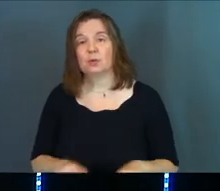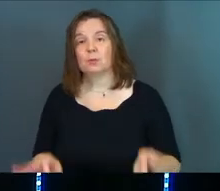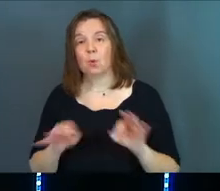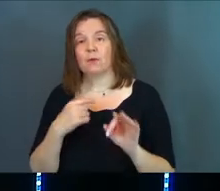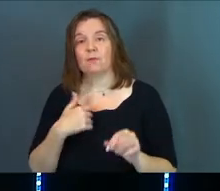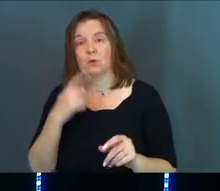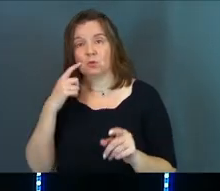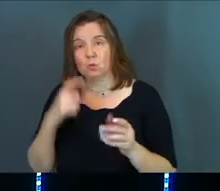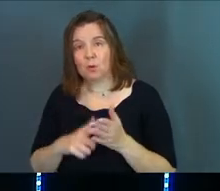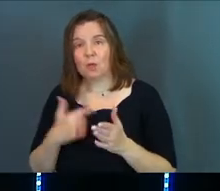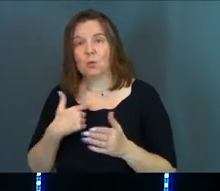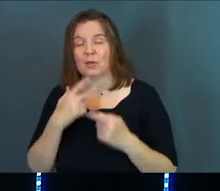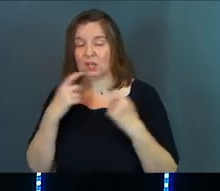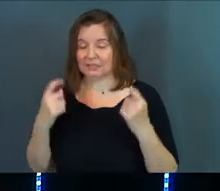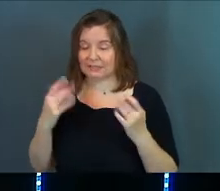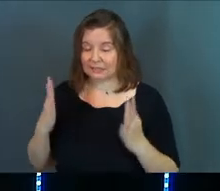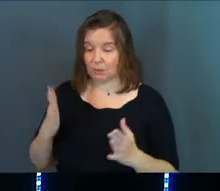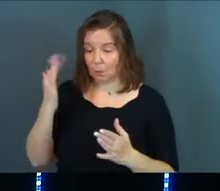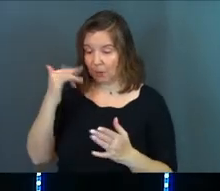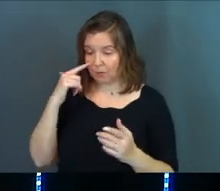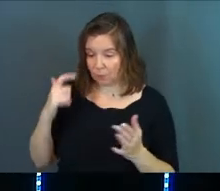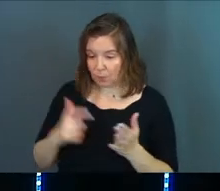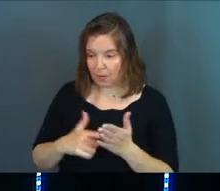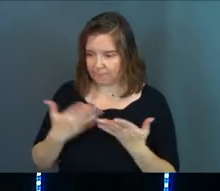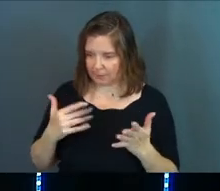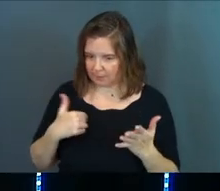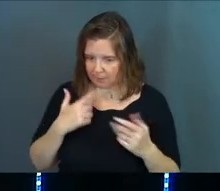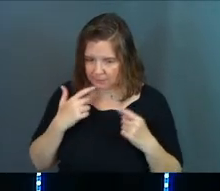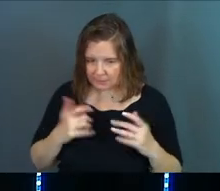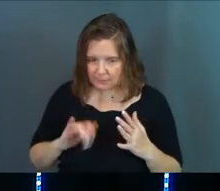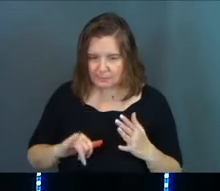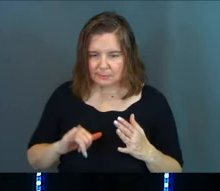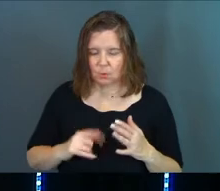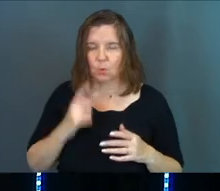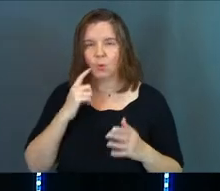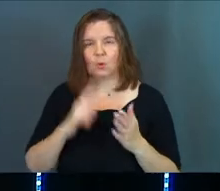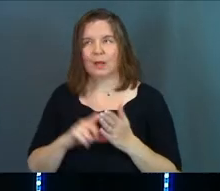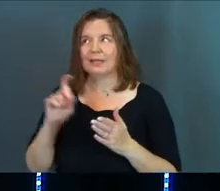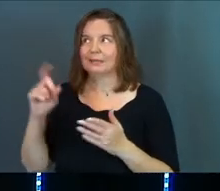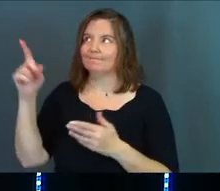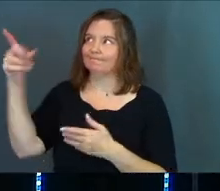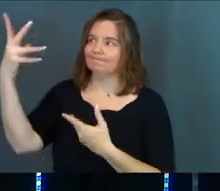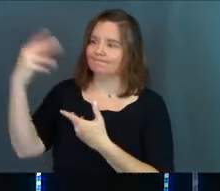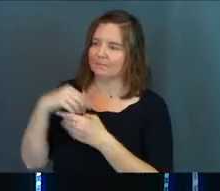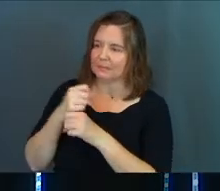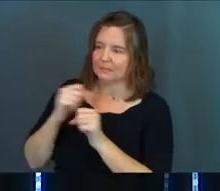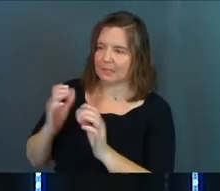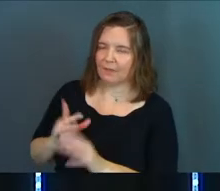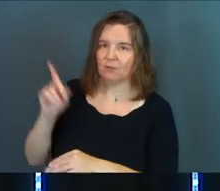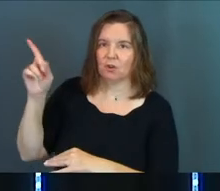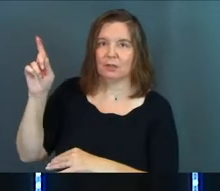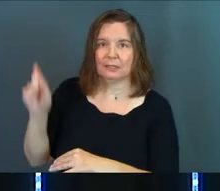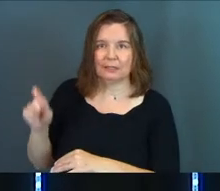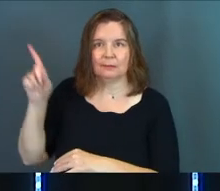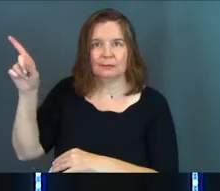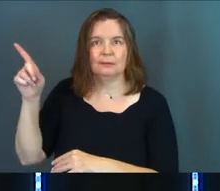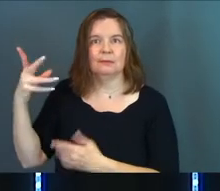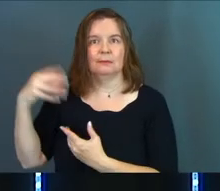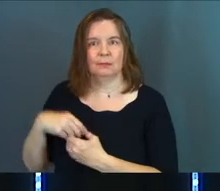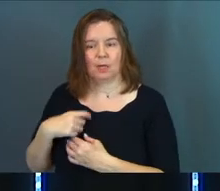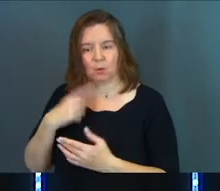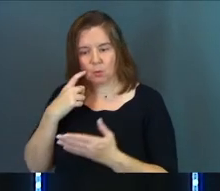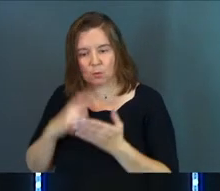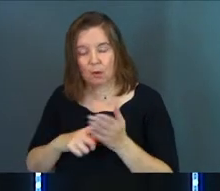to recognize that we are sinners, because if we recognize we are sinners, we recognize our need for a Savior. And we recognize our need for a Savior,